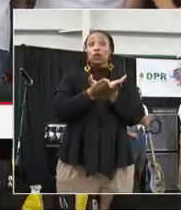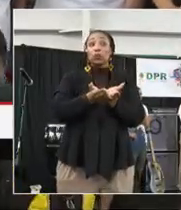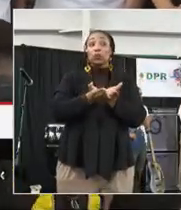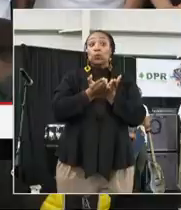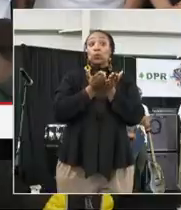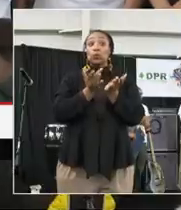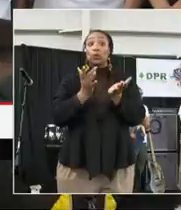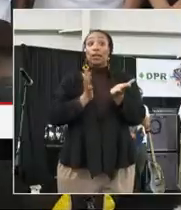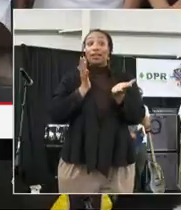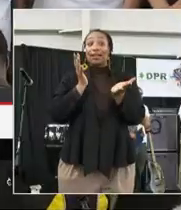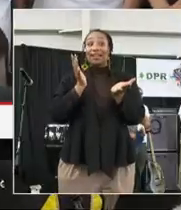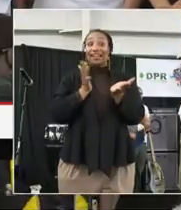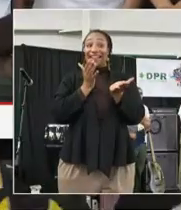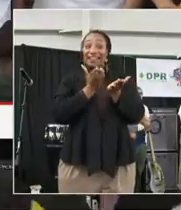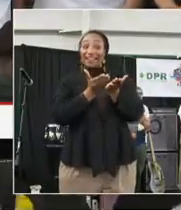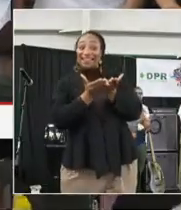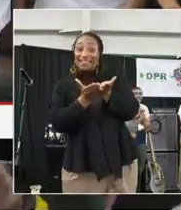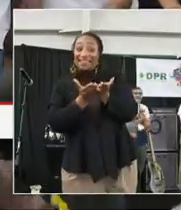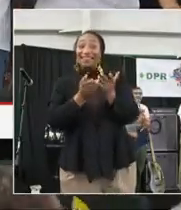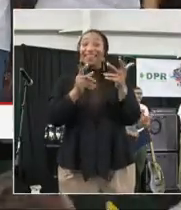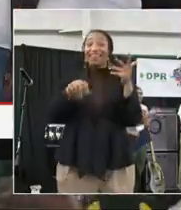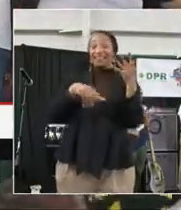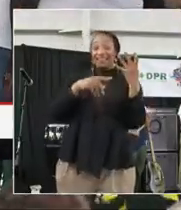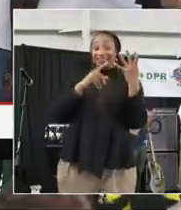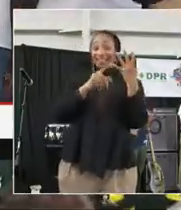We have the DC Senior Games.